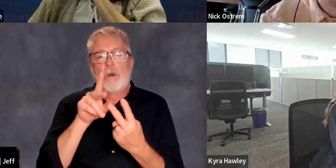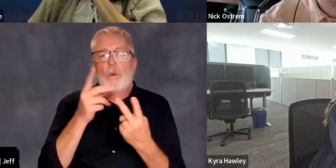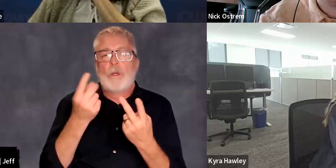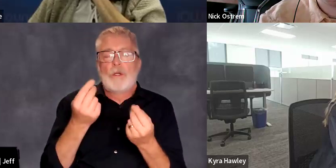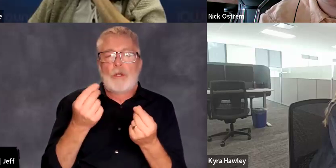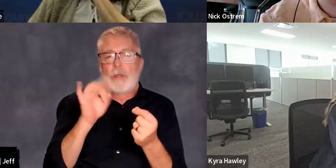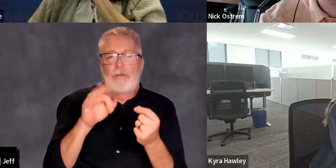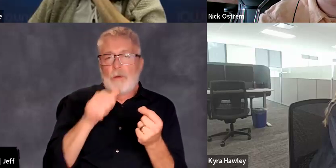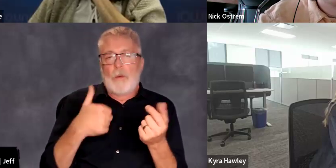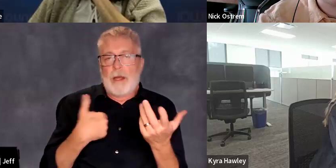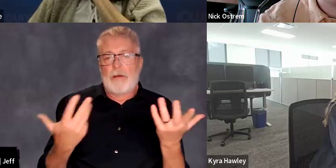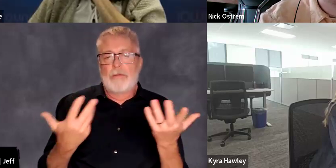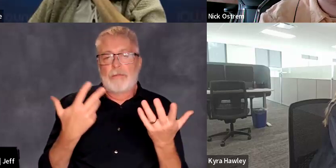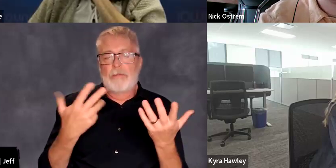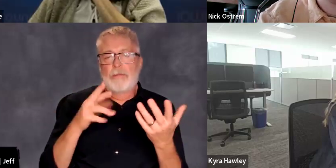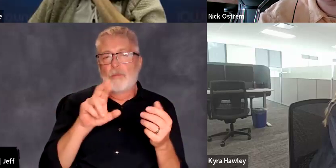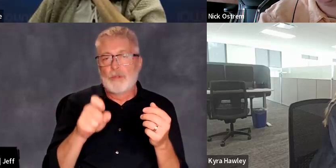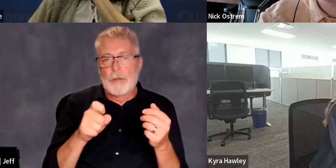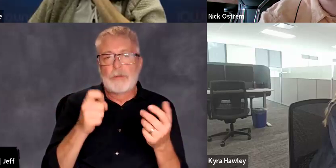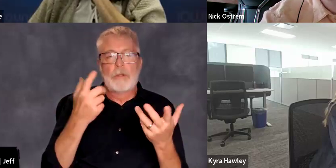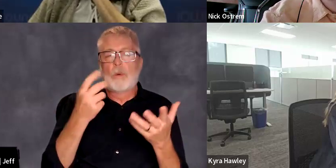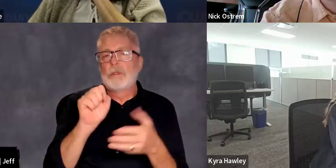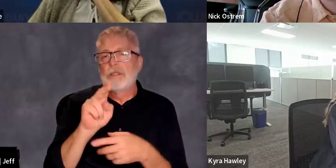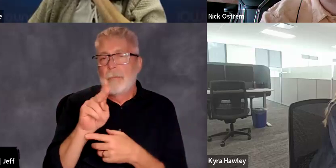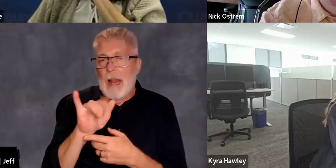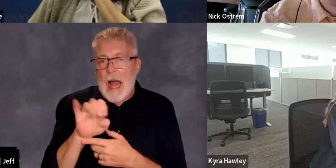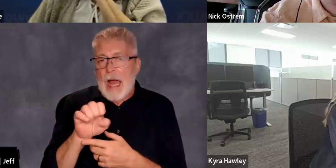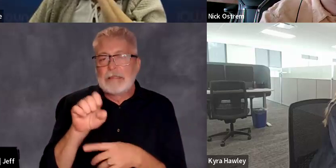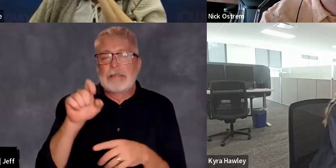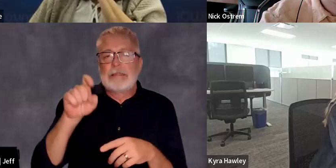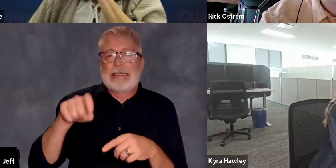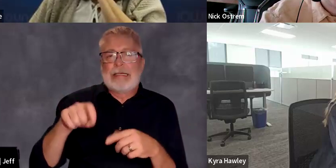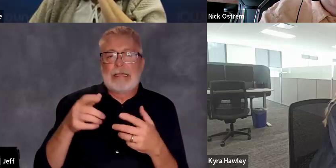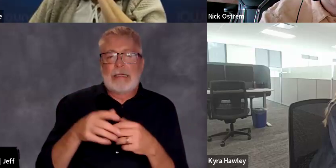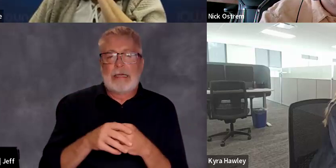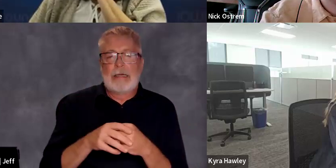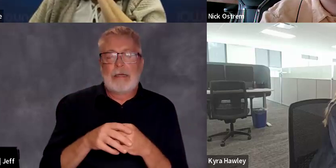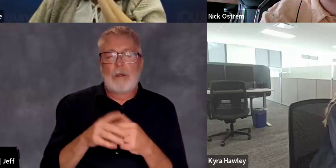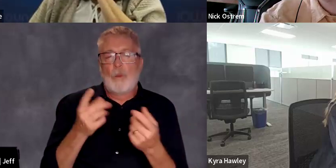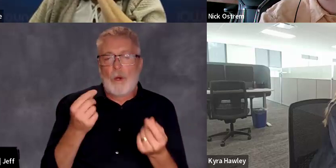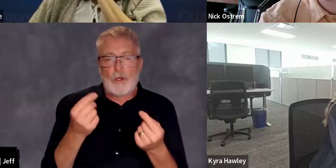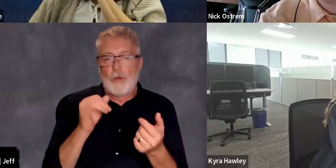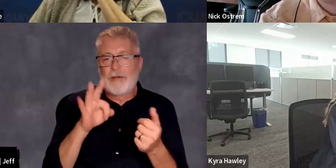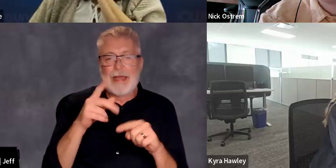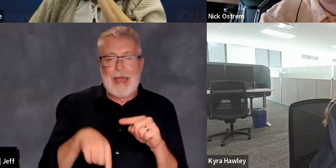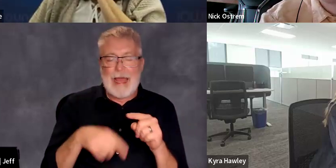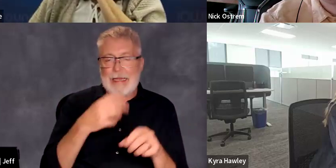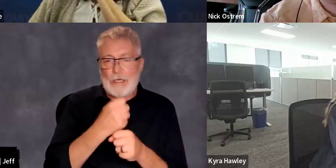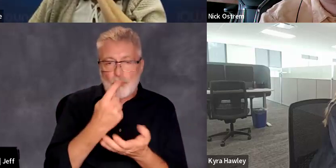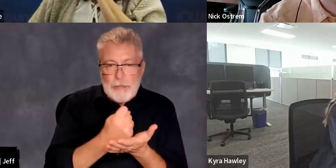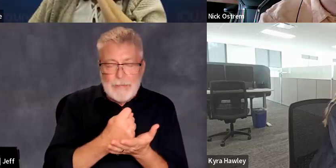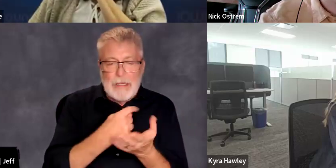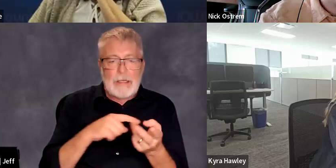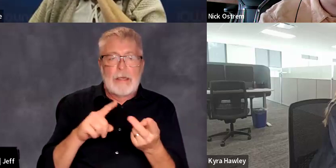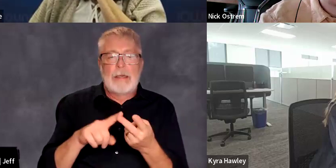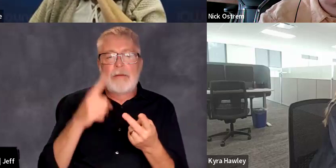have the prescriptions or the supplies that you need. What can I do if I can't get treatments? What do I do if